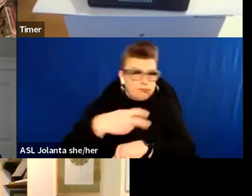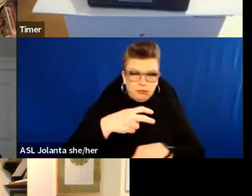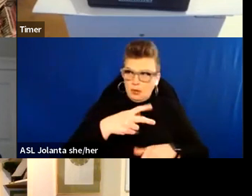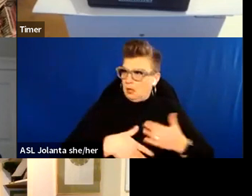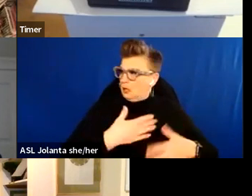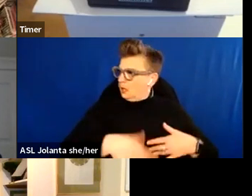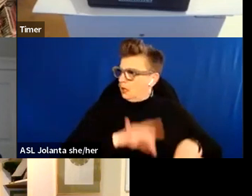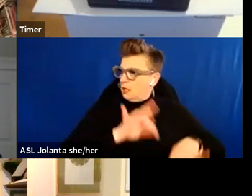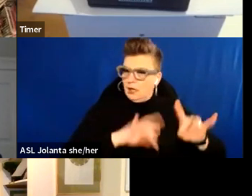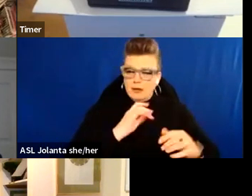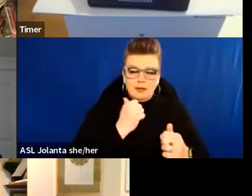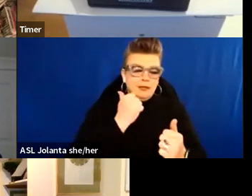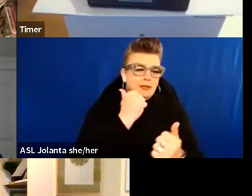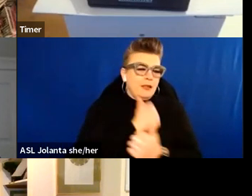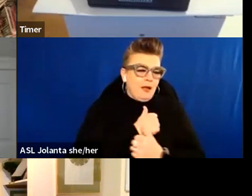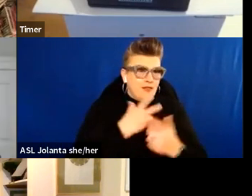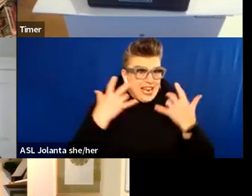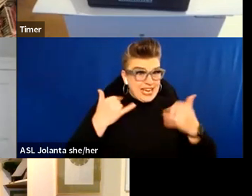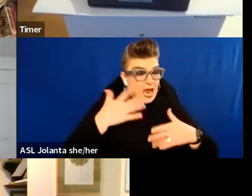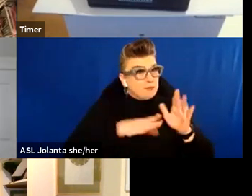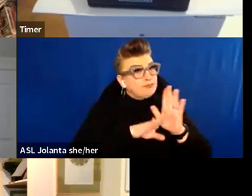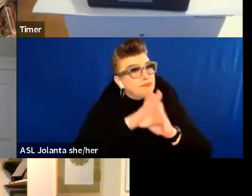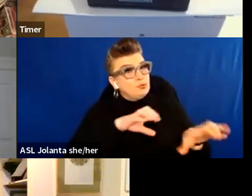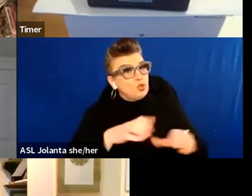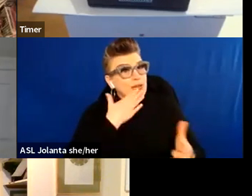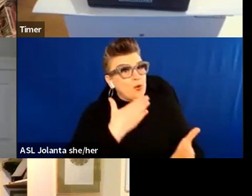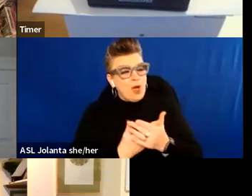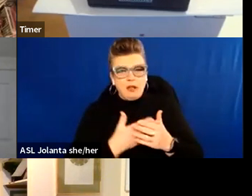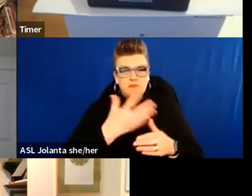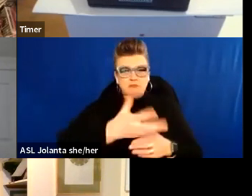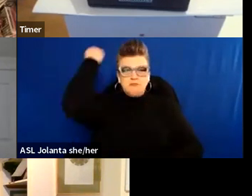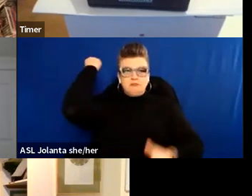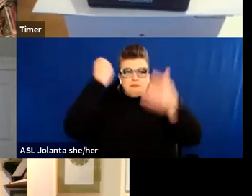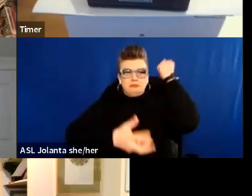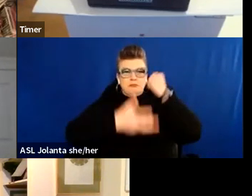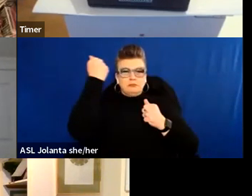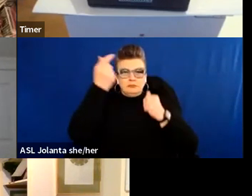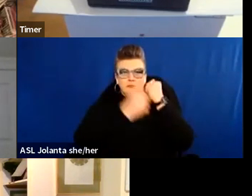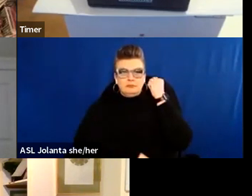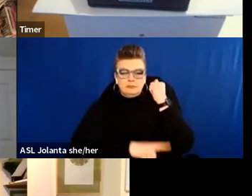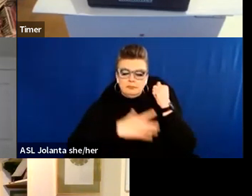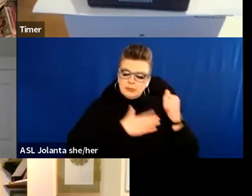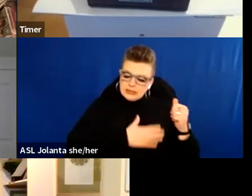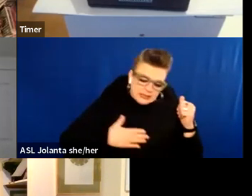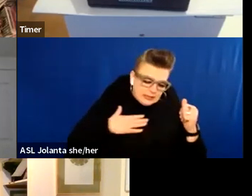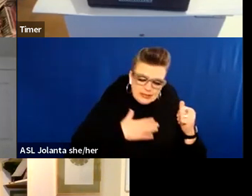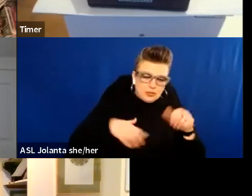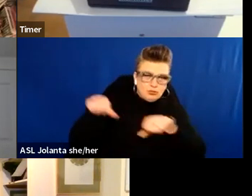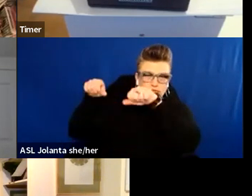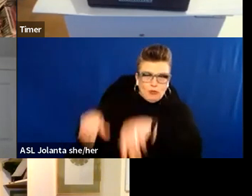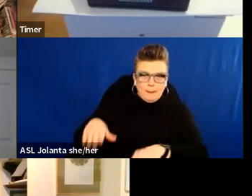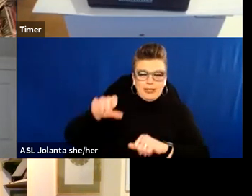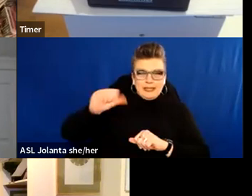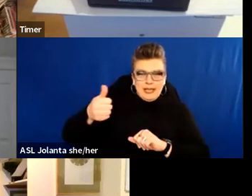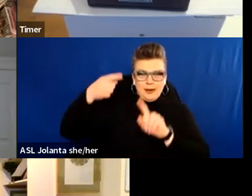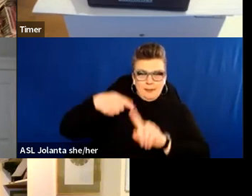and now they're being penalized for doing well at a great school i urge you to reconsider the 10-point penalty the goal is